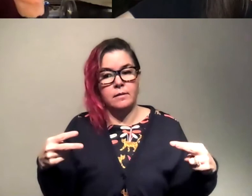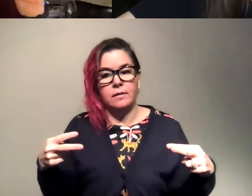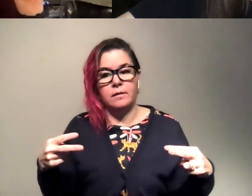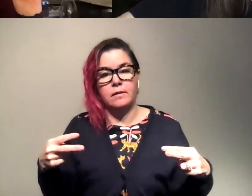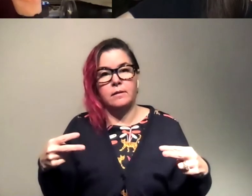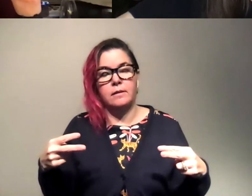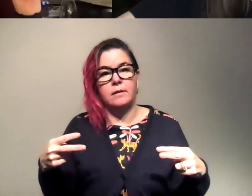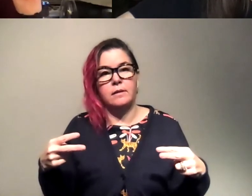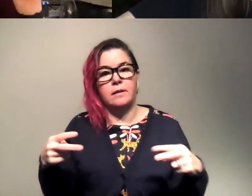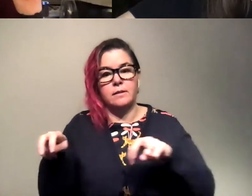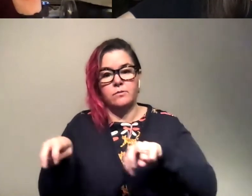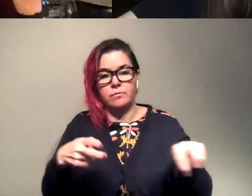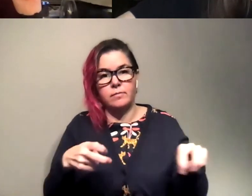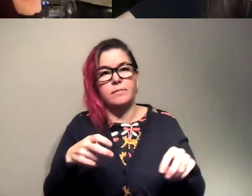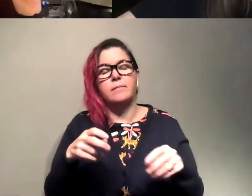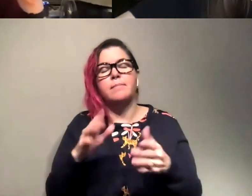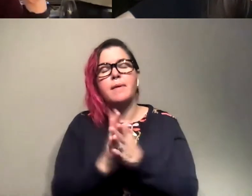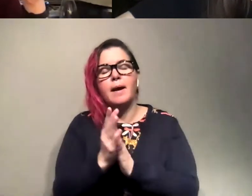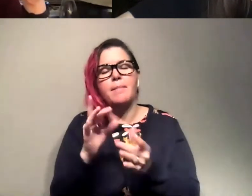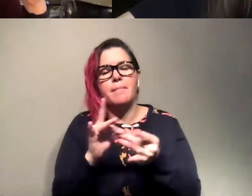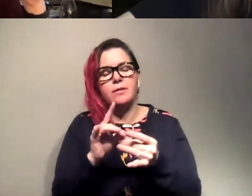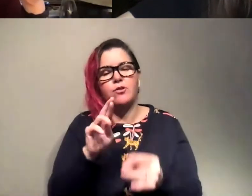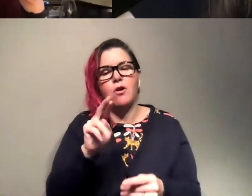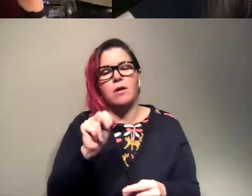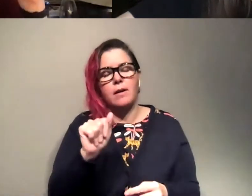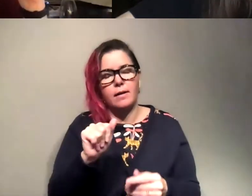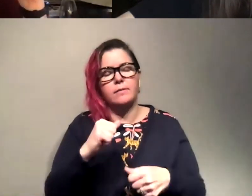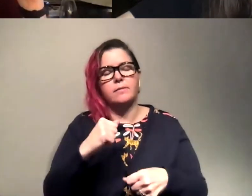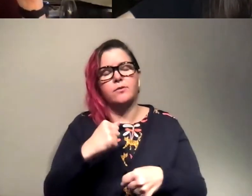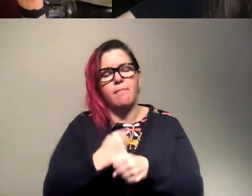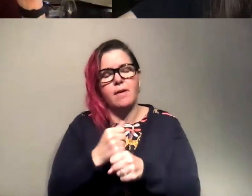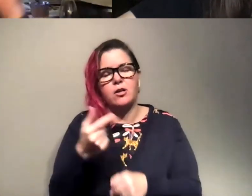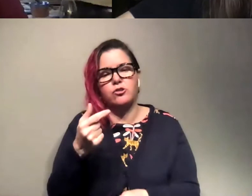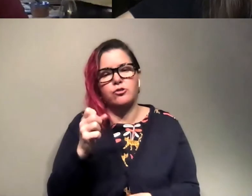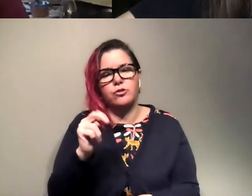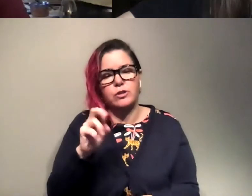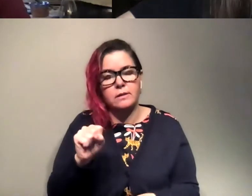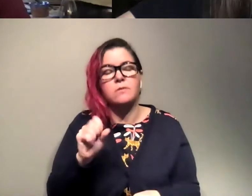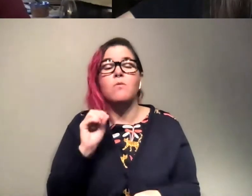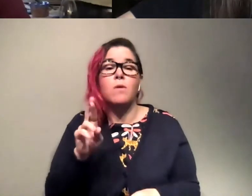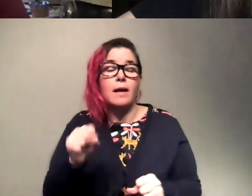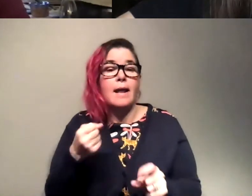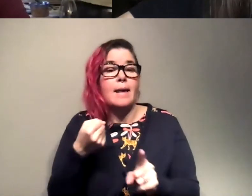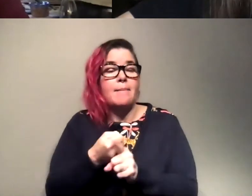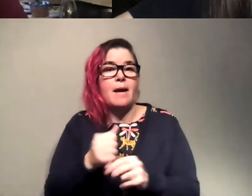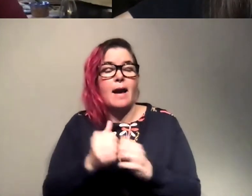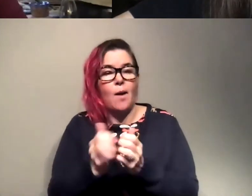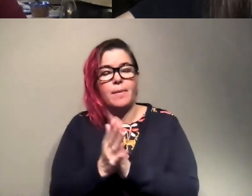transcribed into messenger RNA, which is what we need for producing genes. Or they can even affect then how that becomes